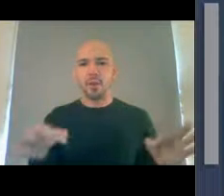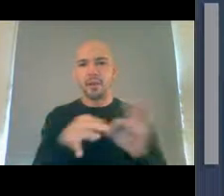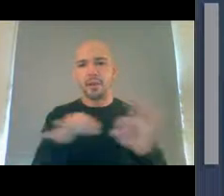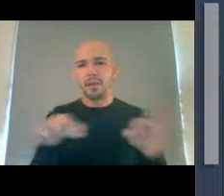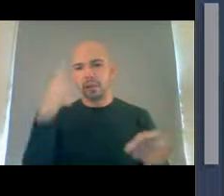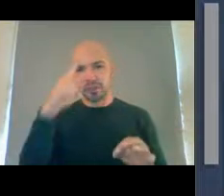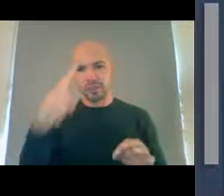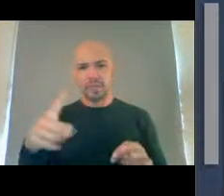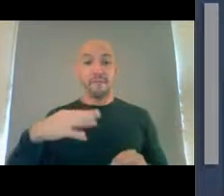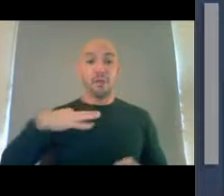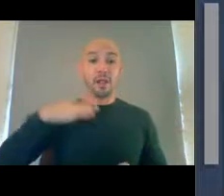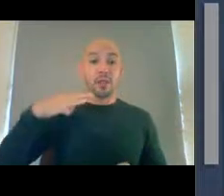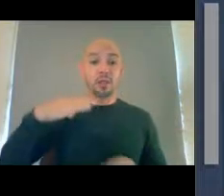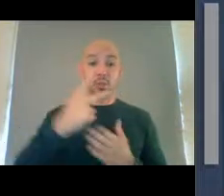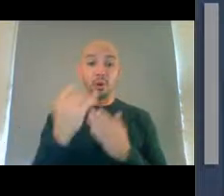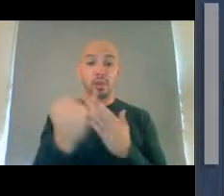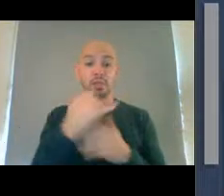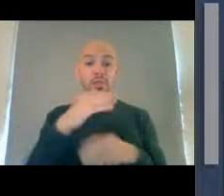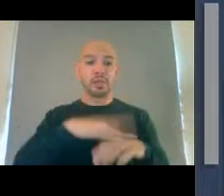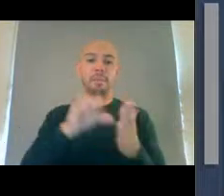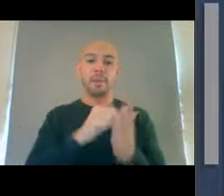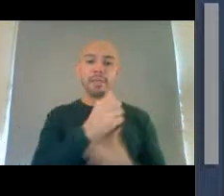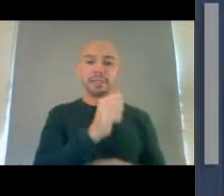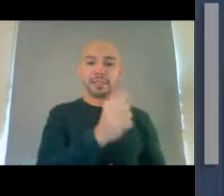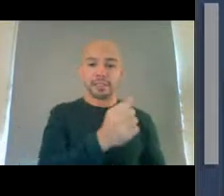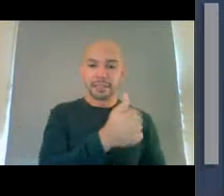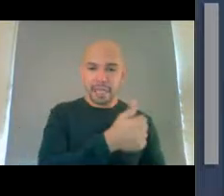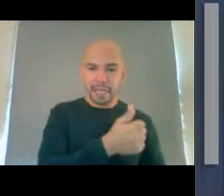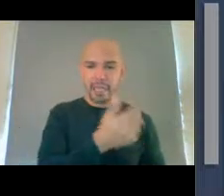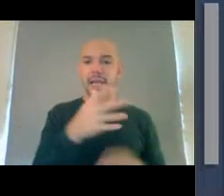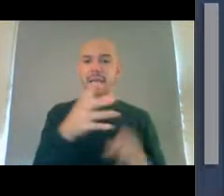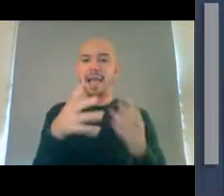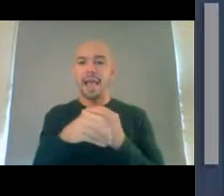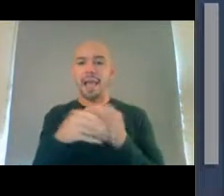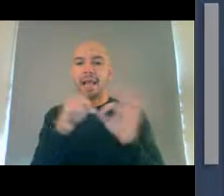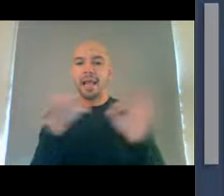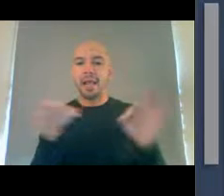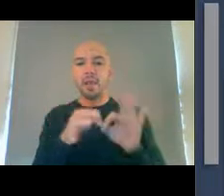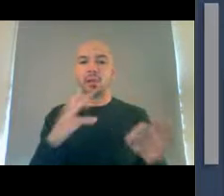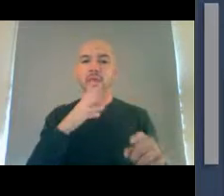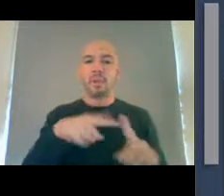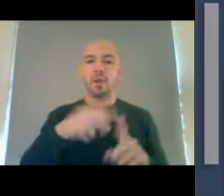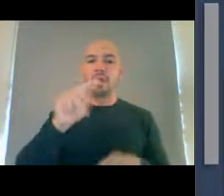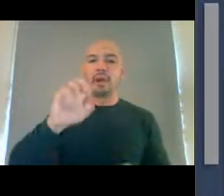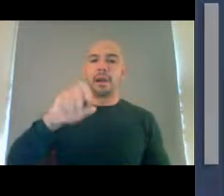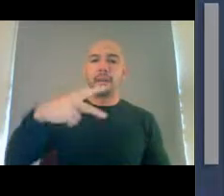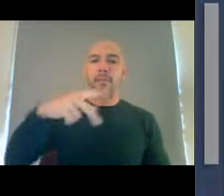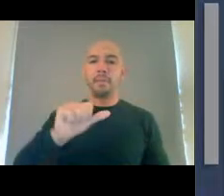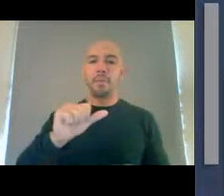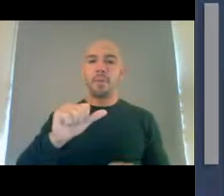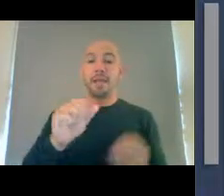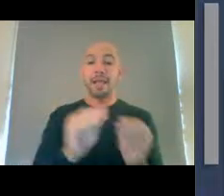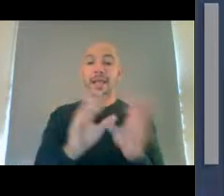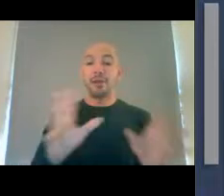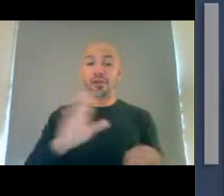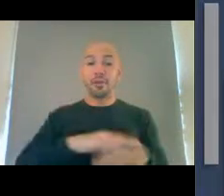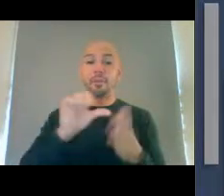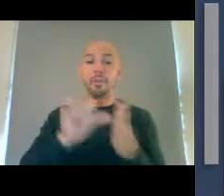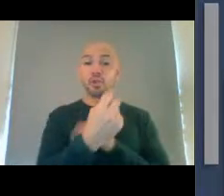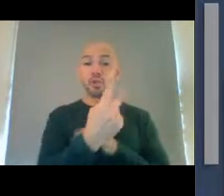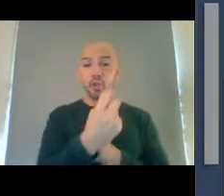beneficial for project ratings on page 12 and changing the word sulfur dioxide to sulfur